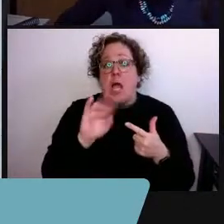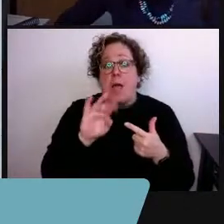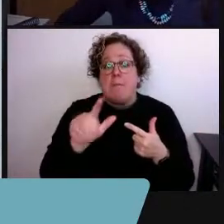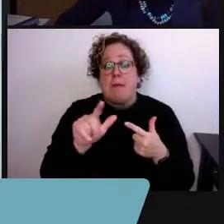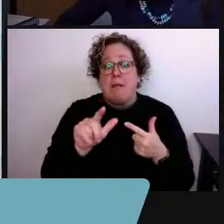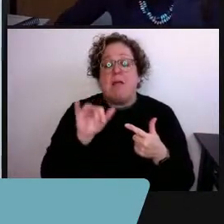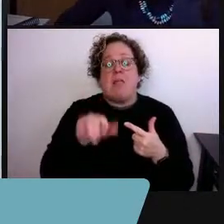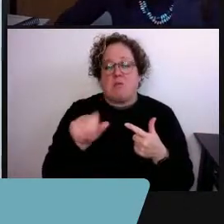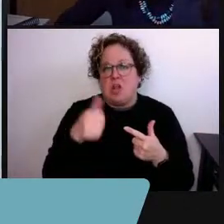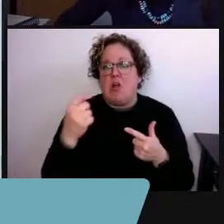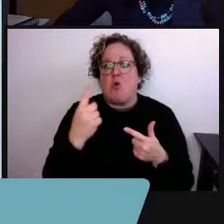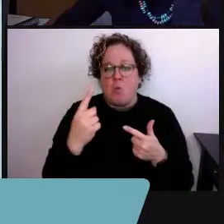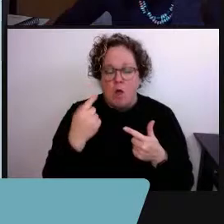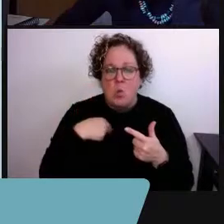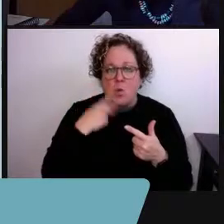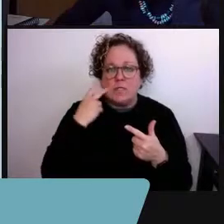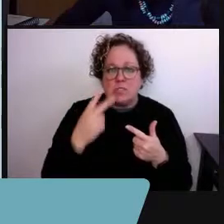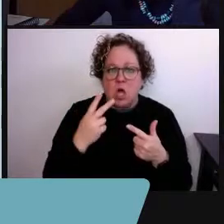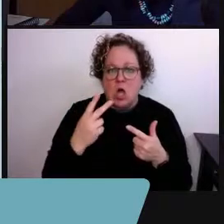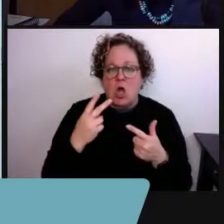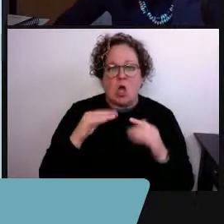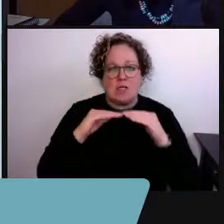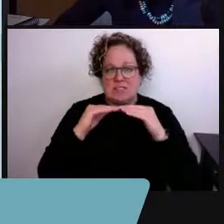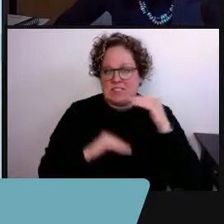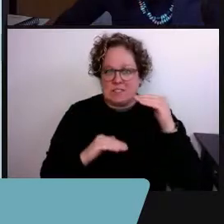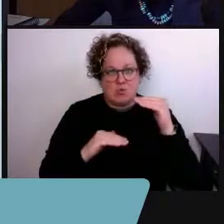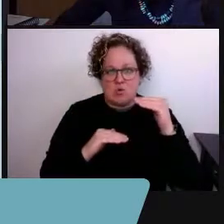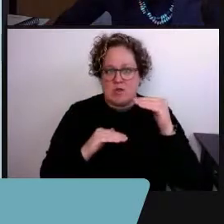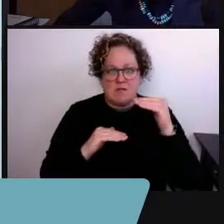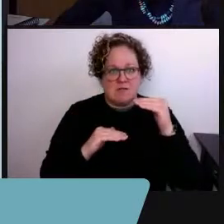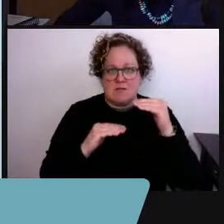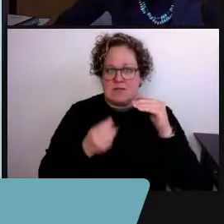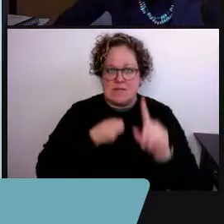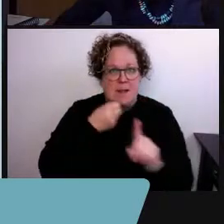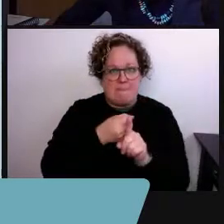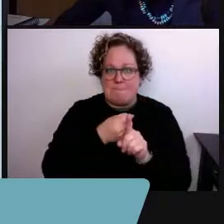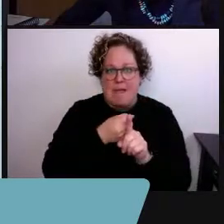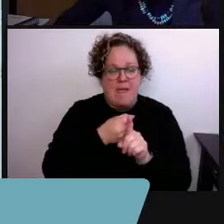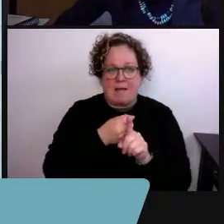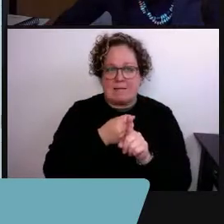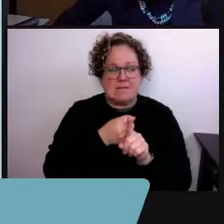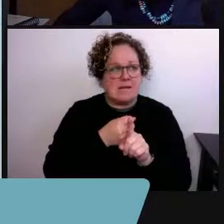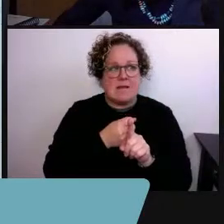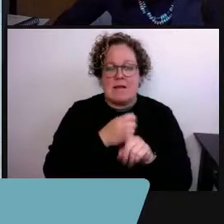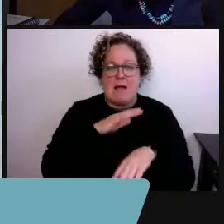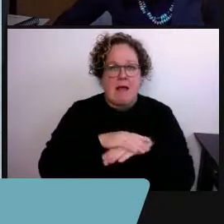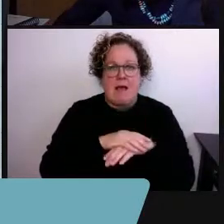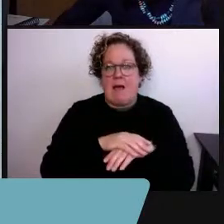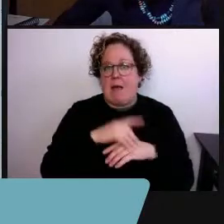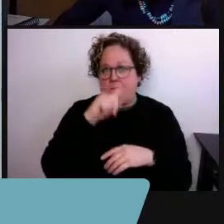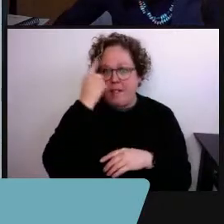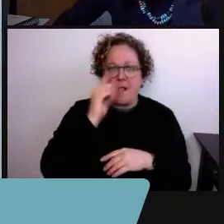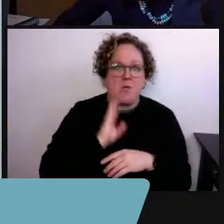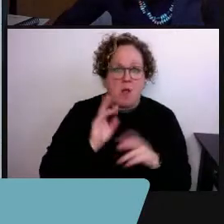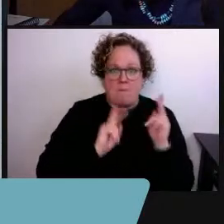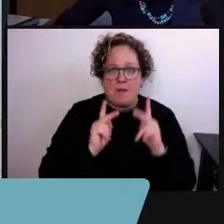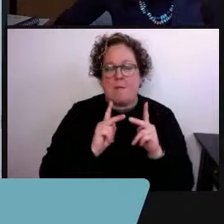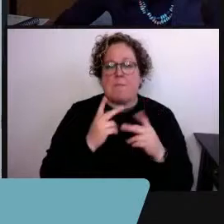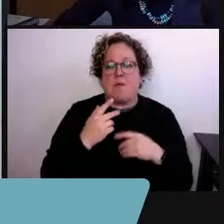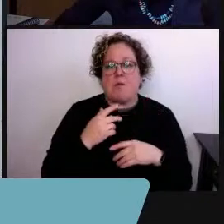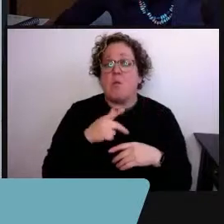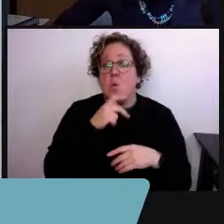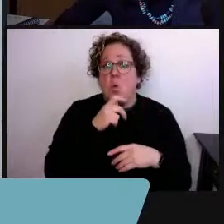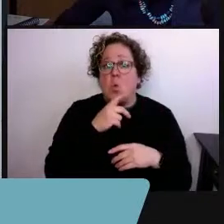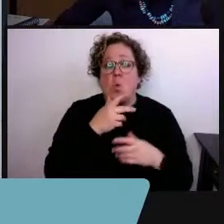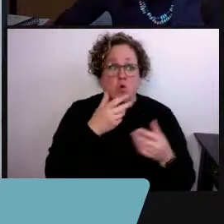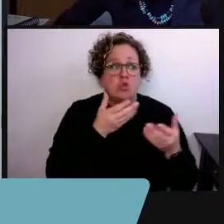another where we saw there was a disparate impact on Black and Brown folks using that bill who served, but then